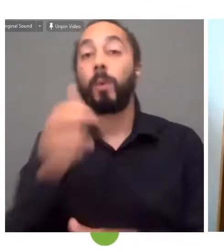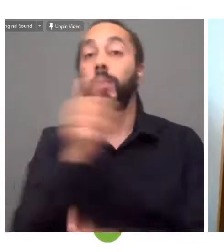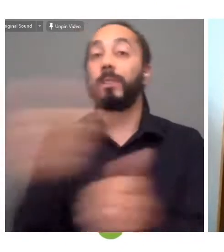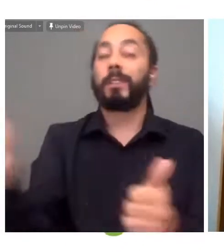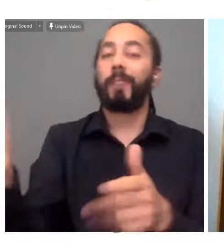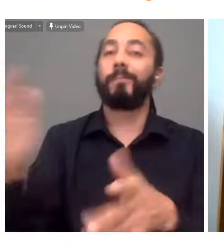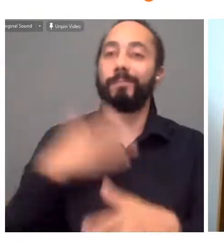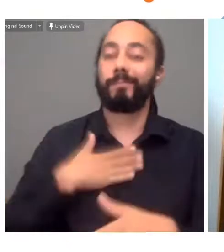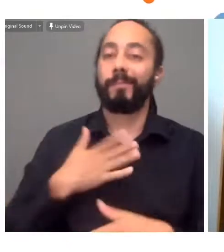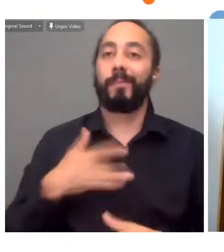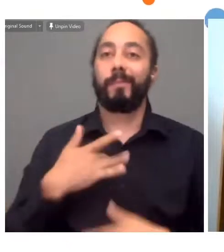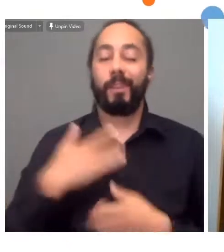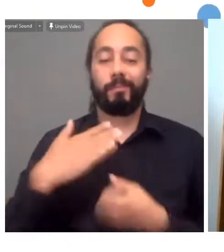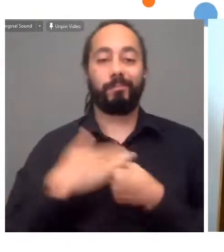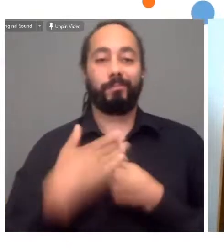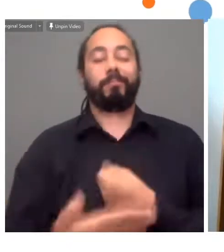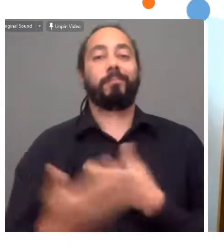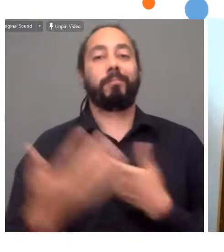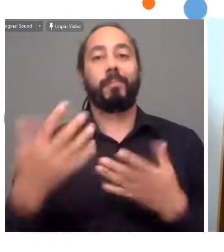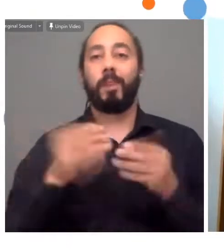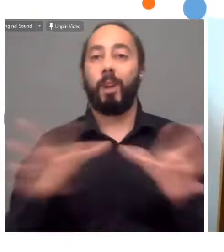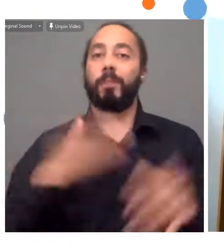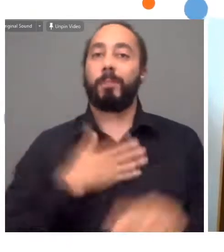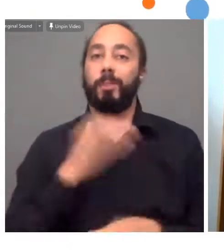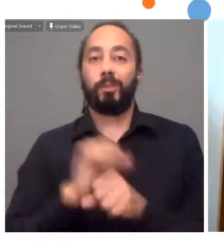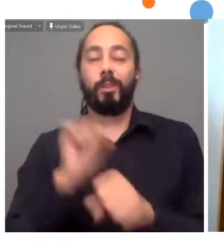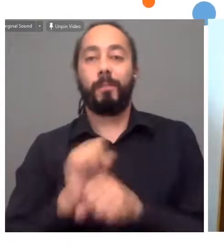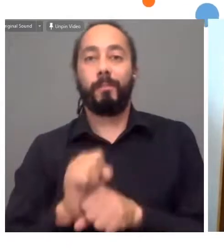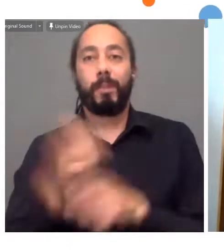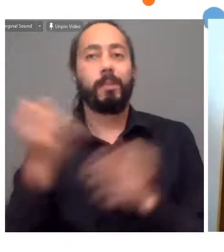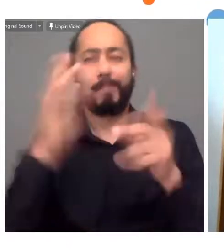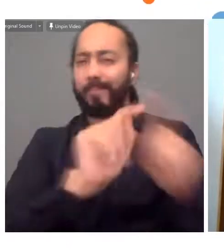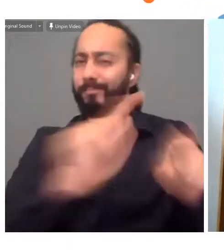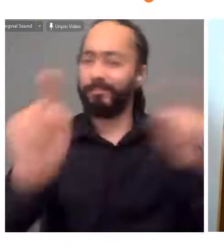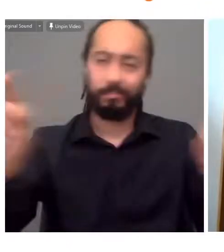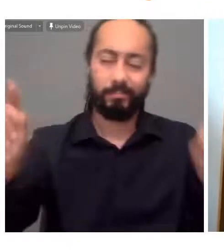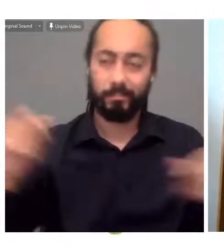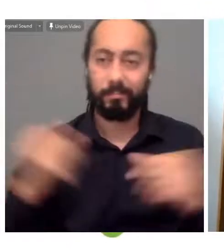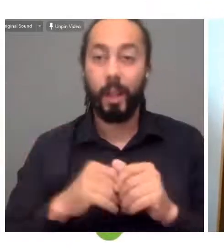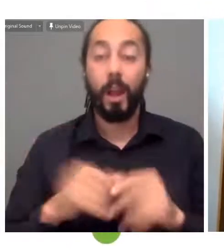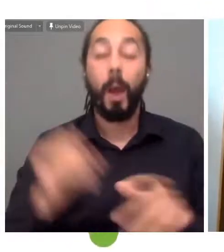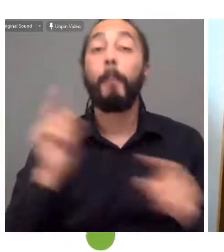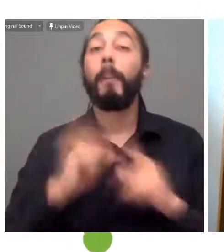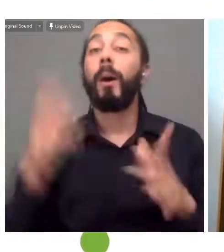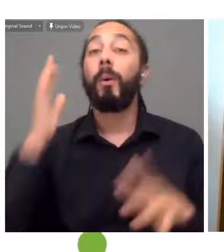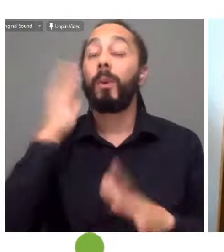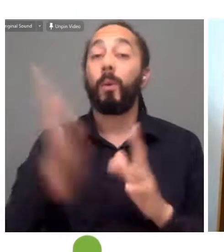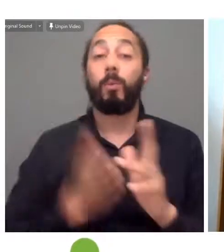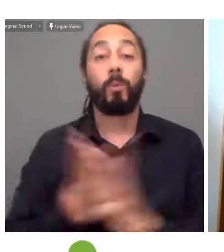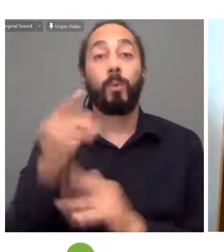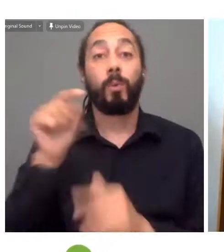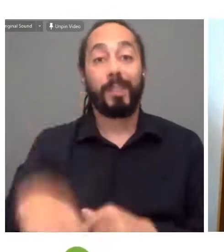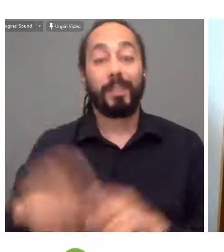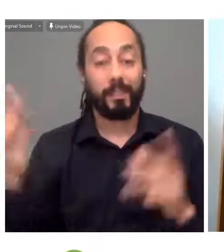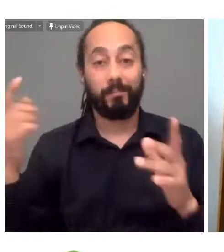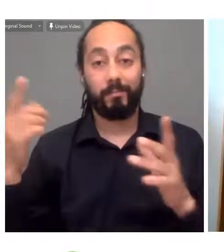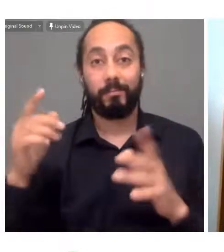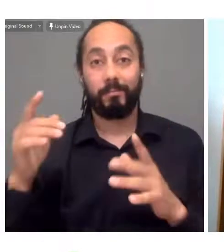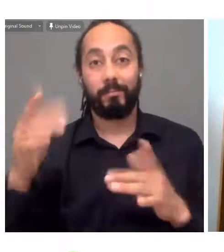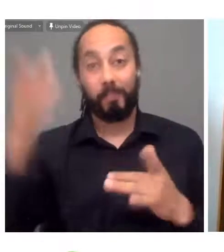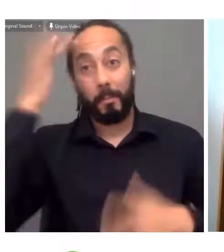that you're living with the fallout of this crisis and that you will likely feel the effects for a long time to